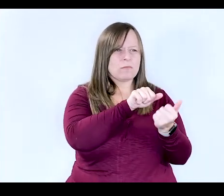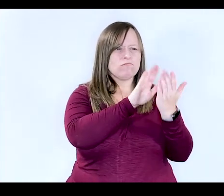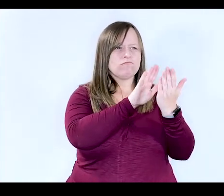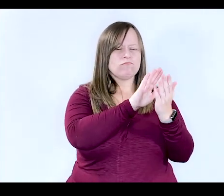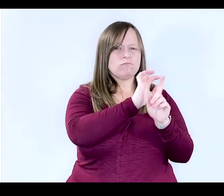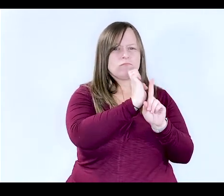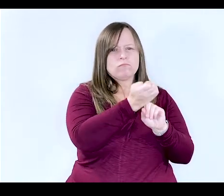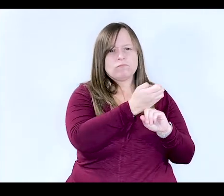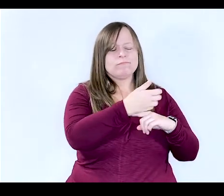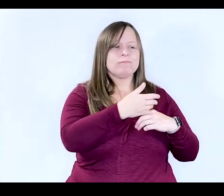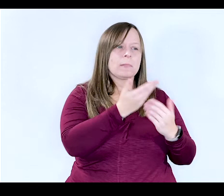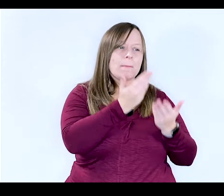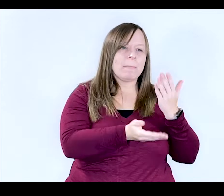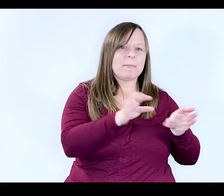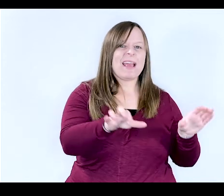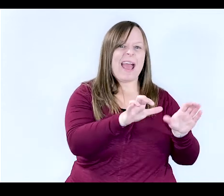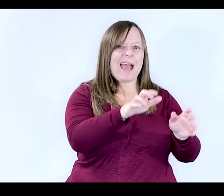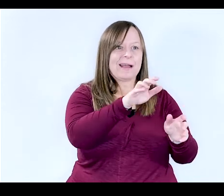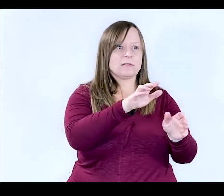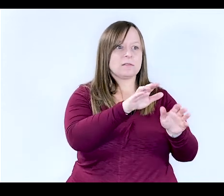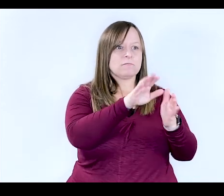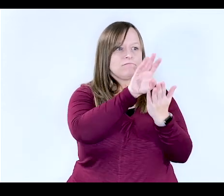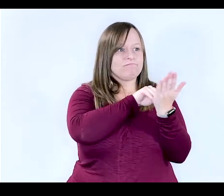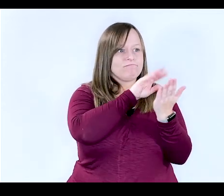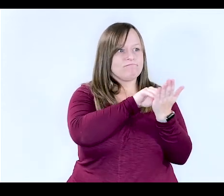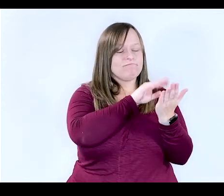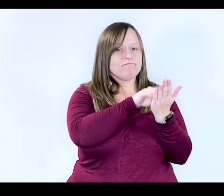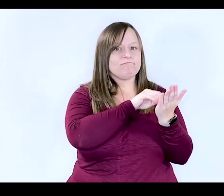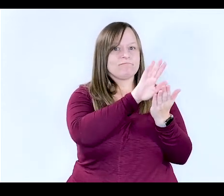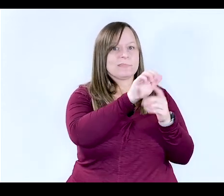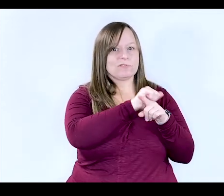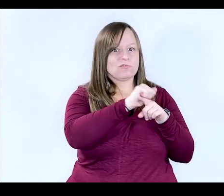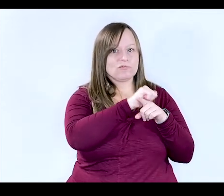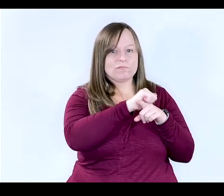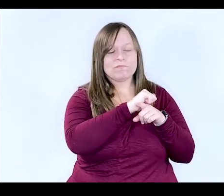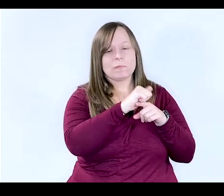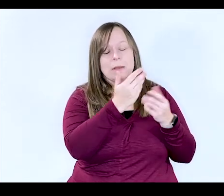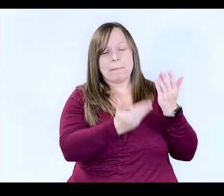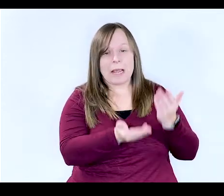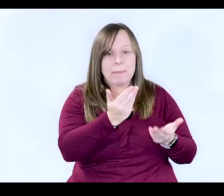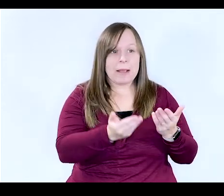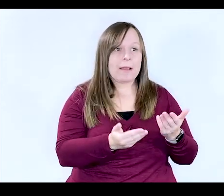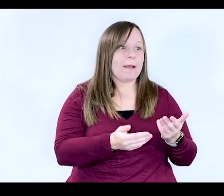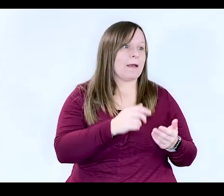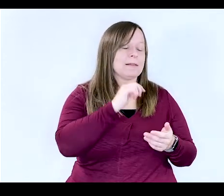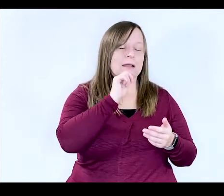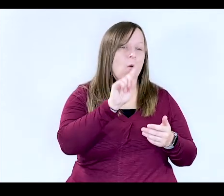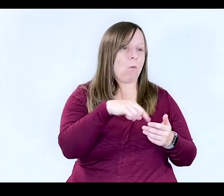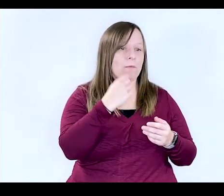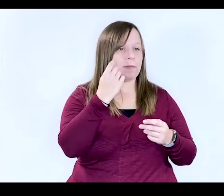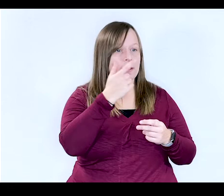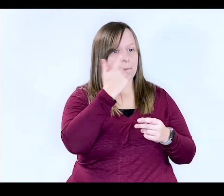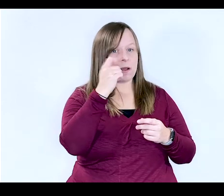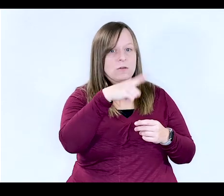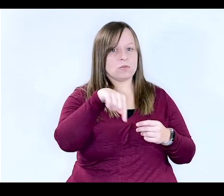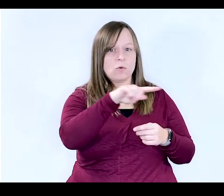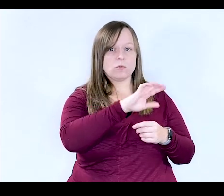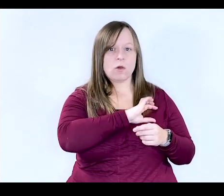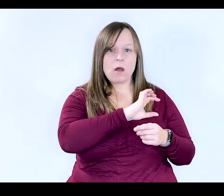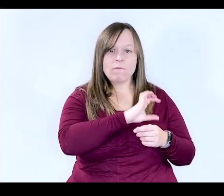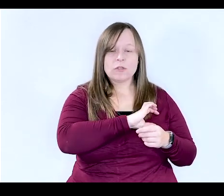certain way, maybe they did act exactly as though they were trained. It's not because